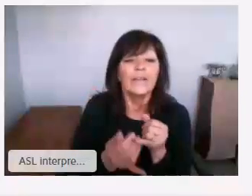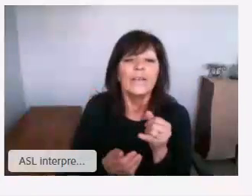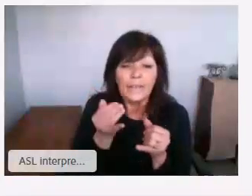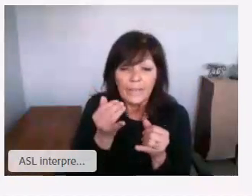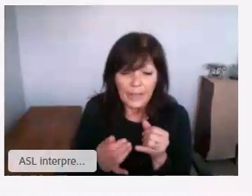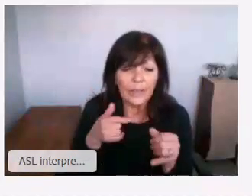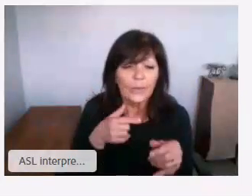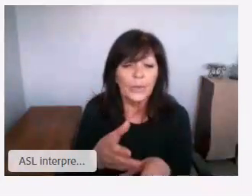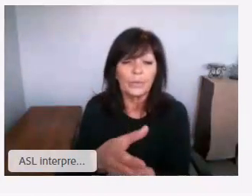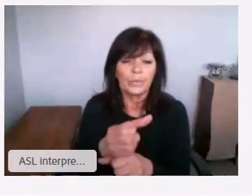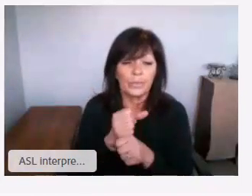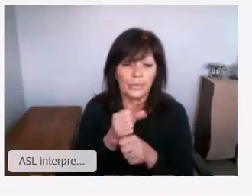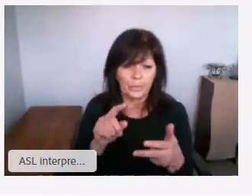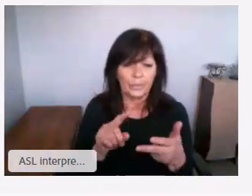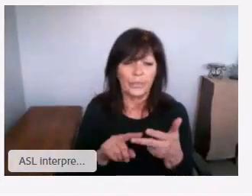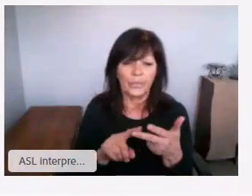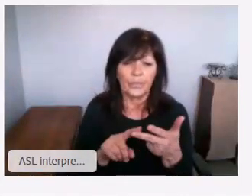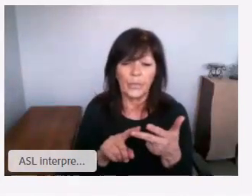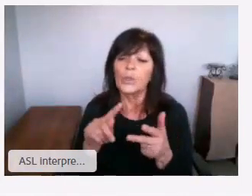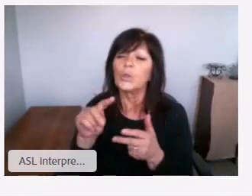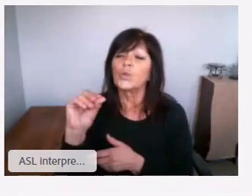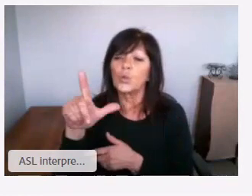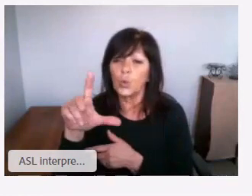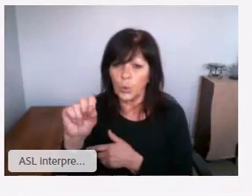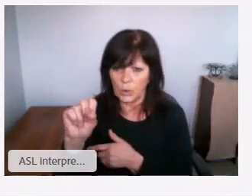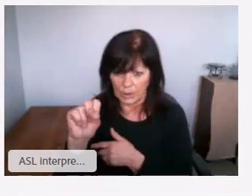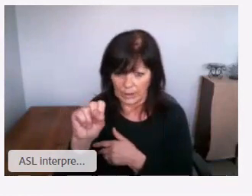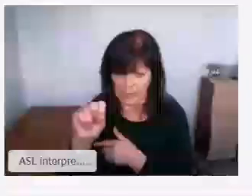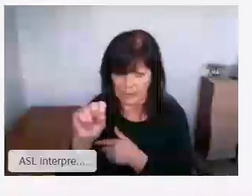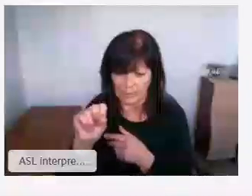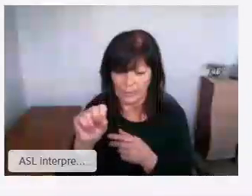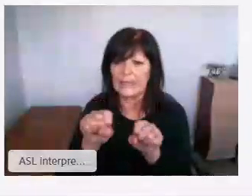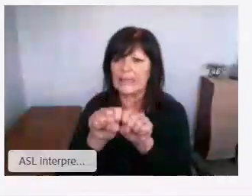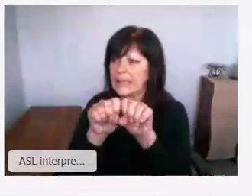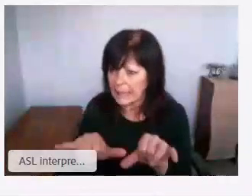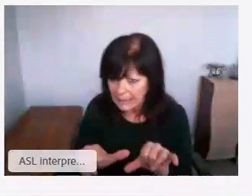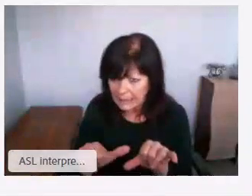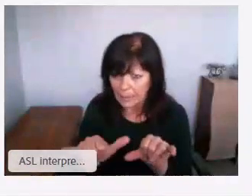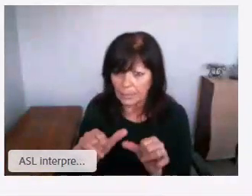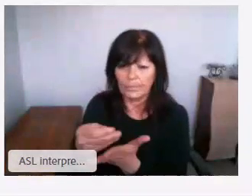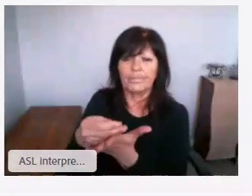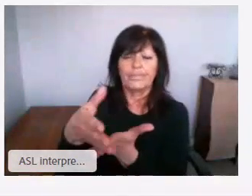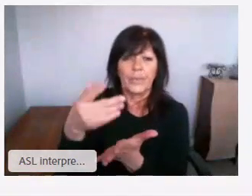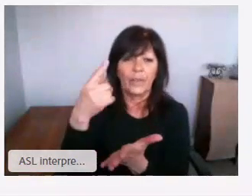procured off-the-shelf tools and systems for the